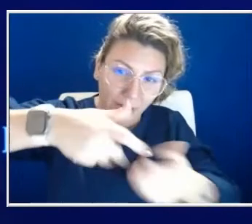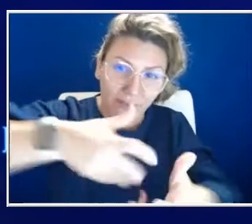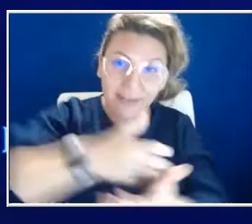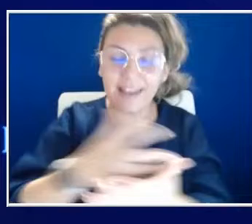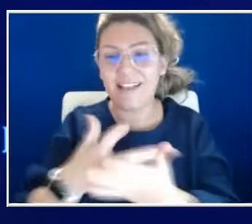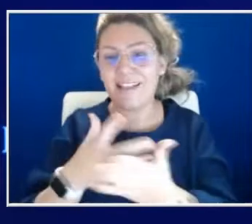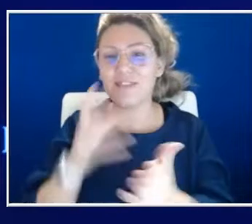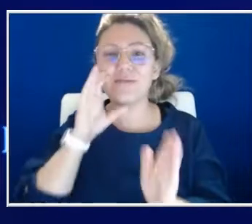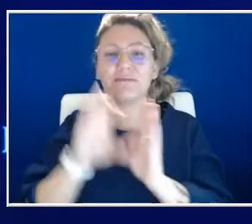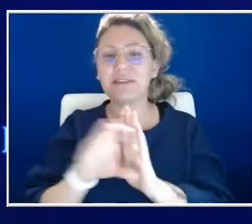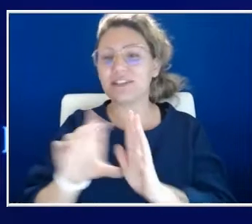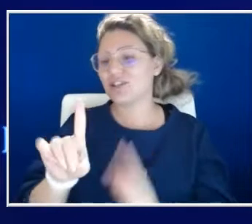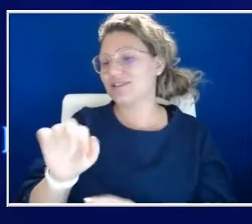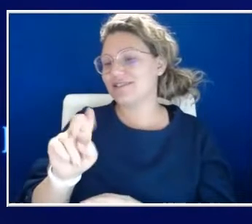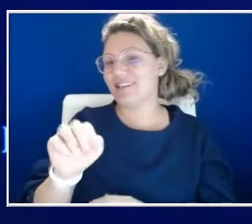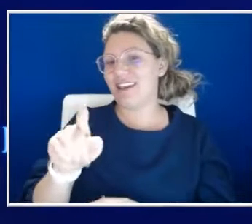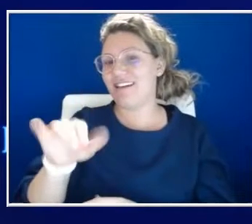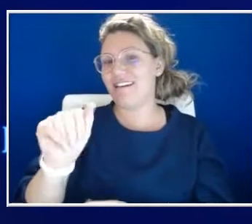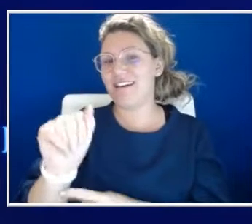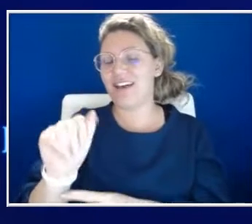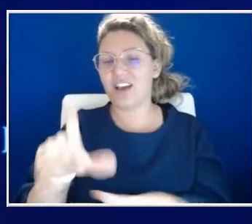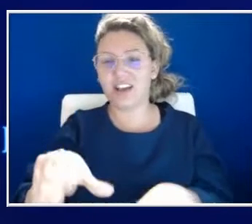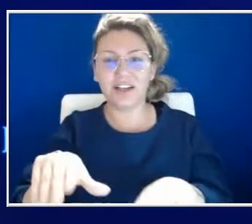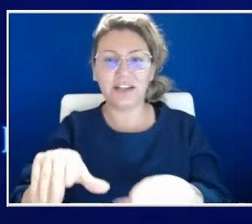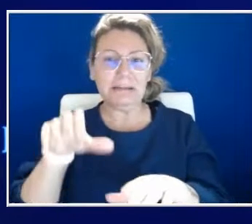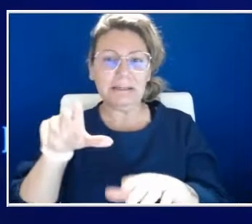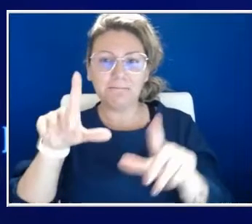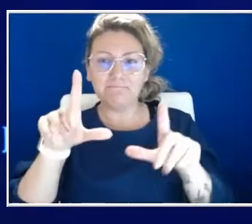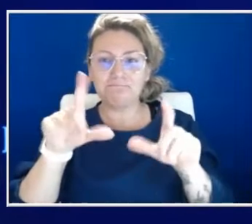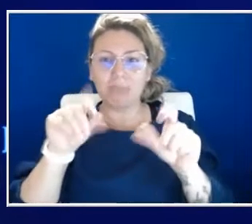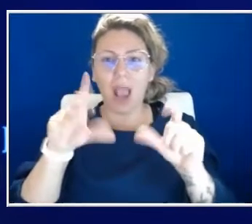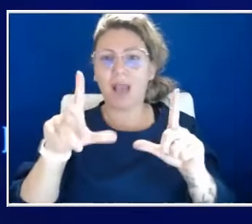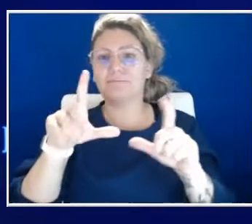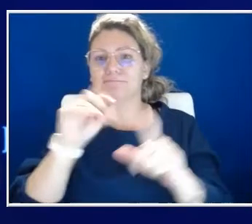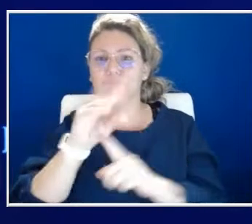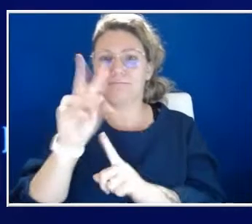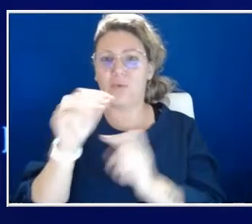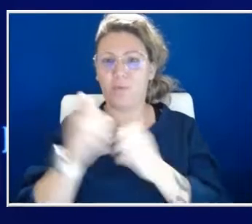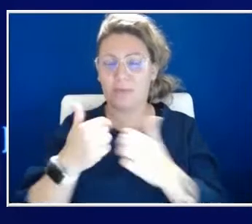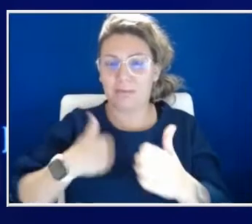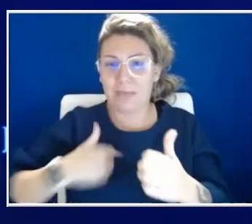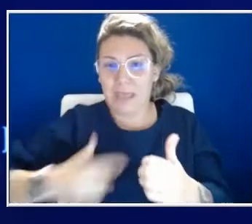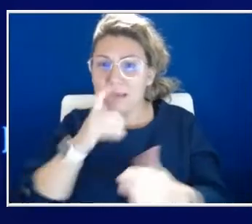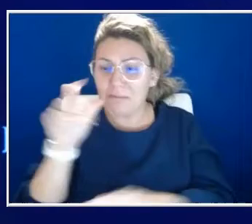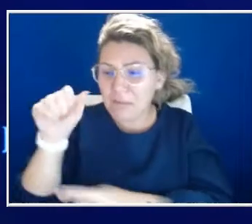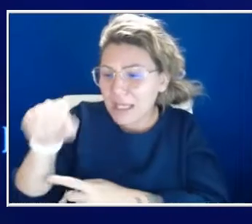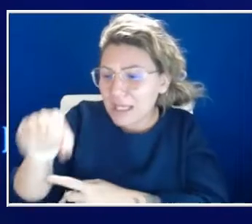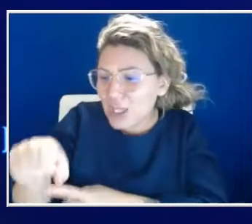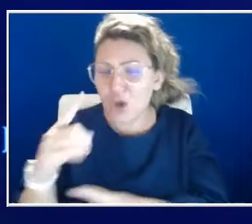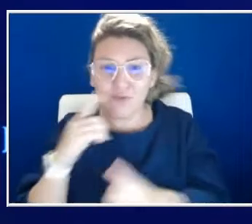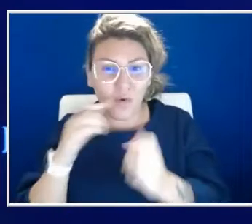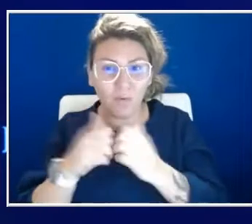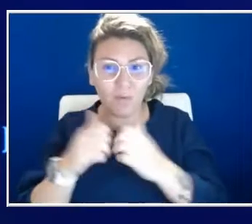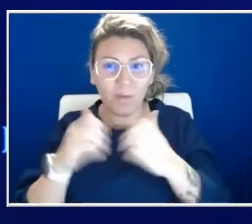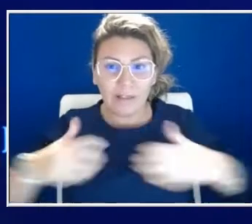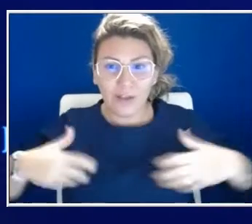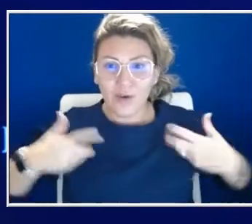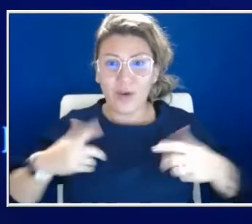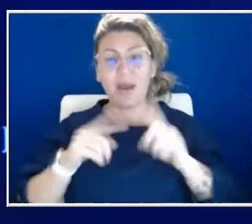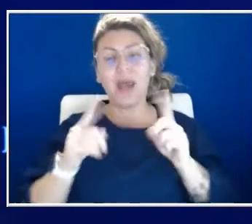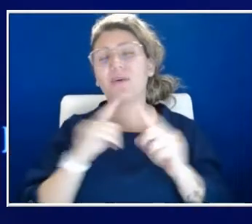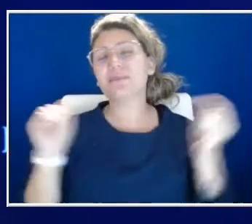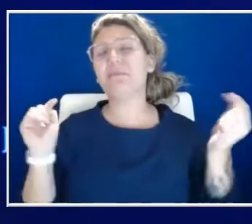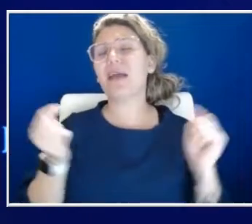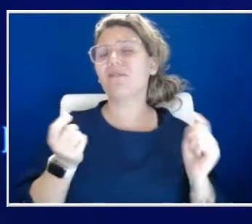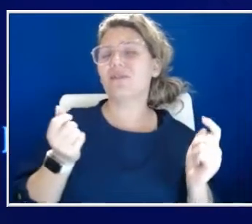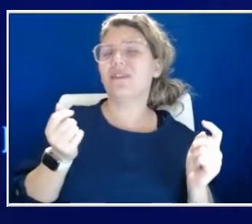with me at the end, and it looks like I'm sort of bending over to take a picture with the gorilla. I'm really just bending over because it was too painful to straighten up.